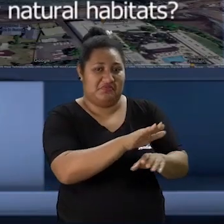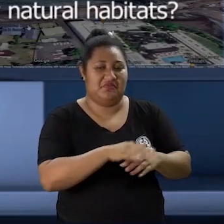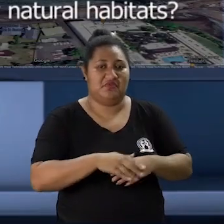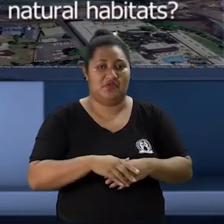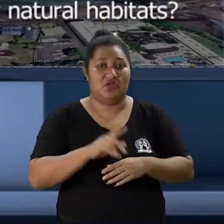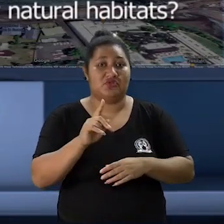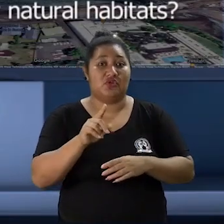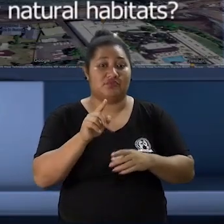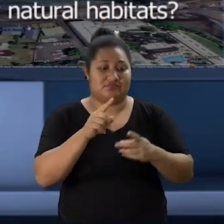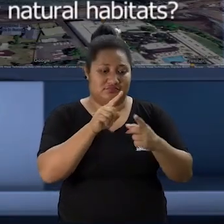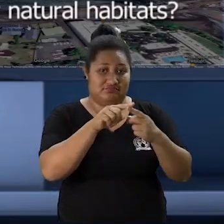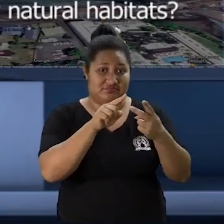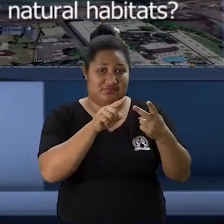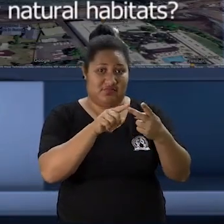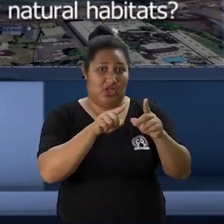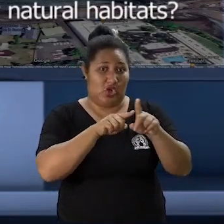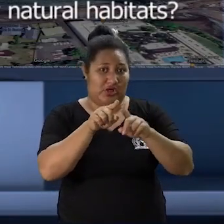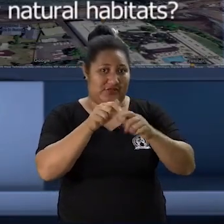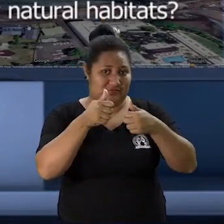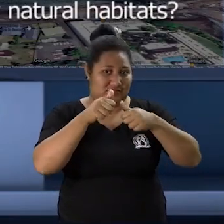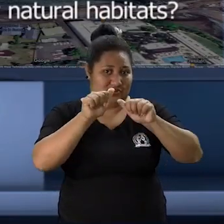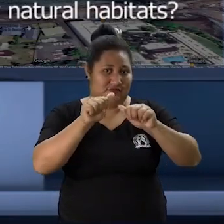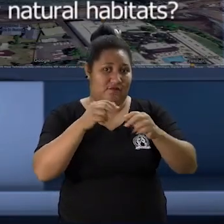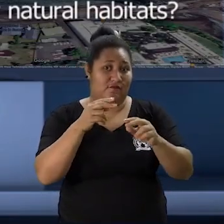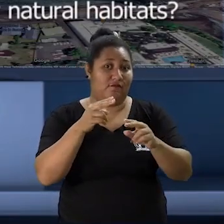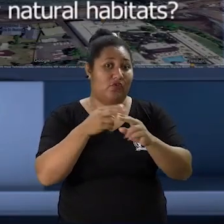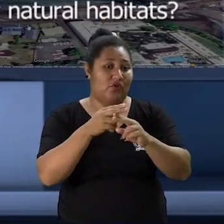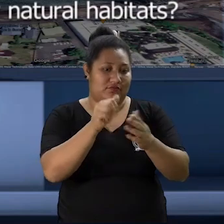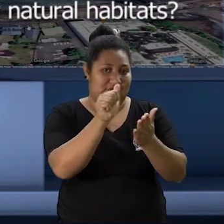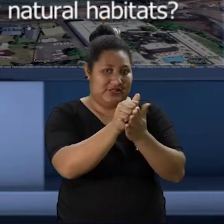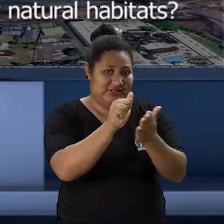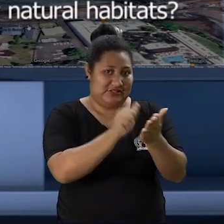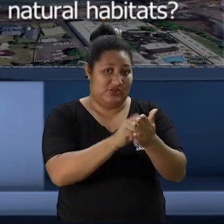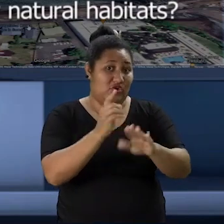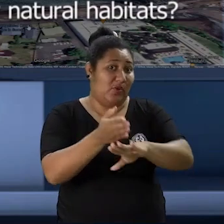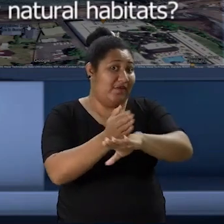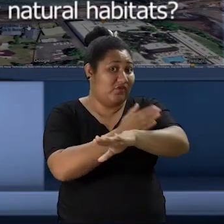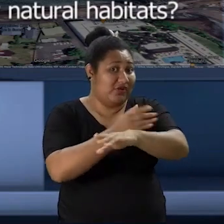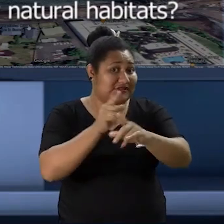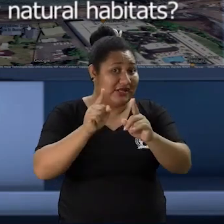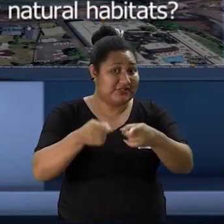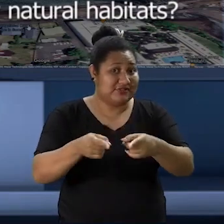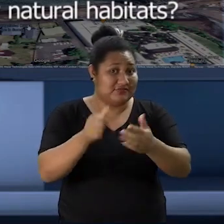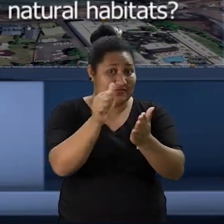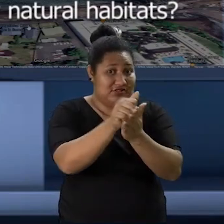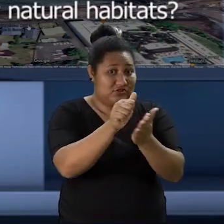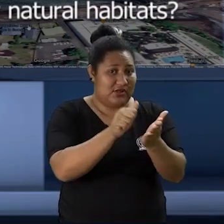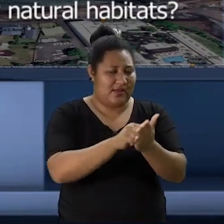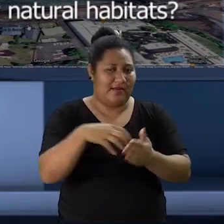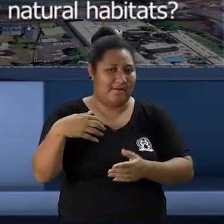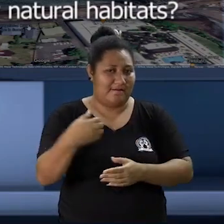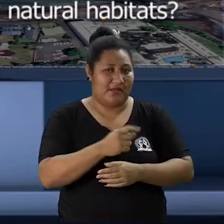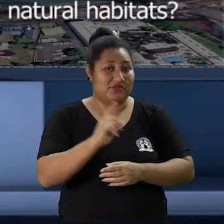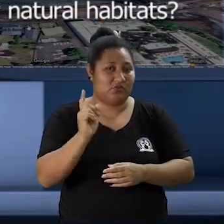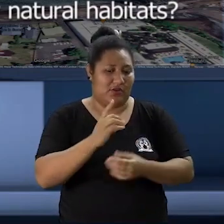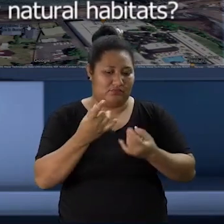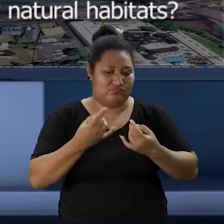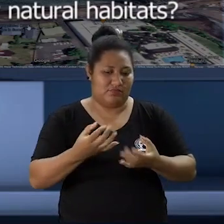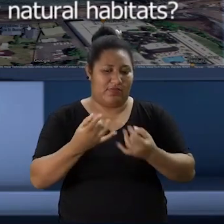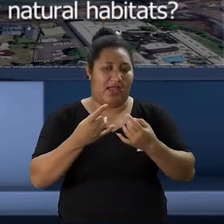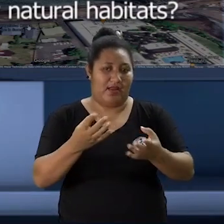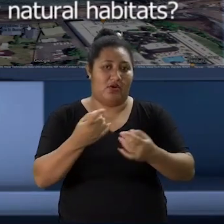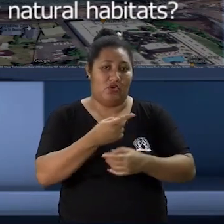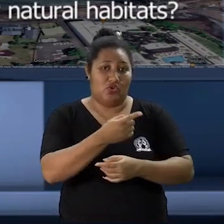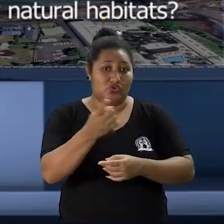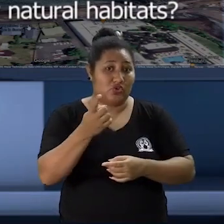our learning outcomes for our lesson today. Aile amatalia tatou lesona e au lava ona tāpena o tōl whanau